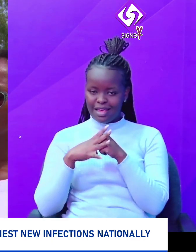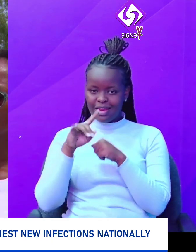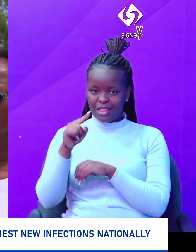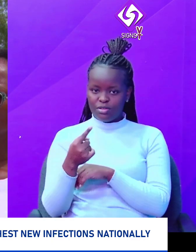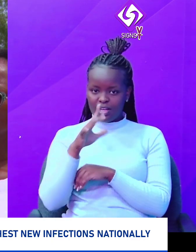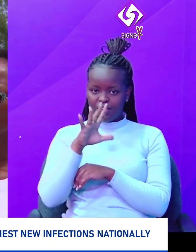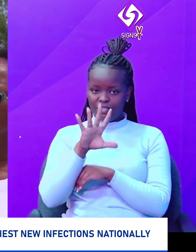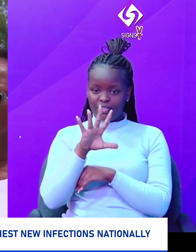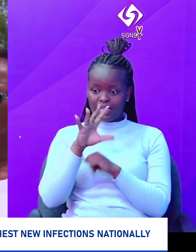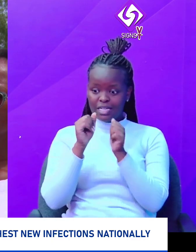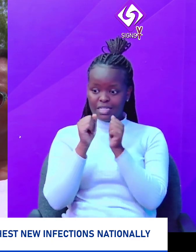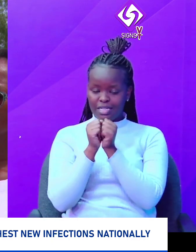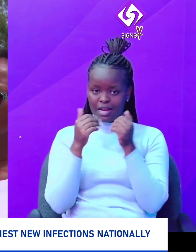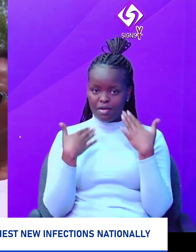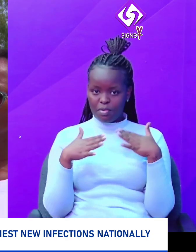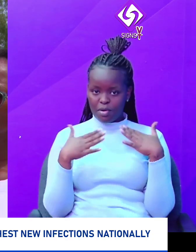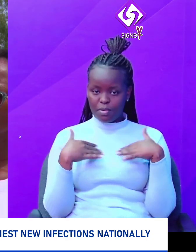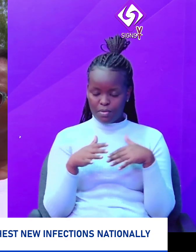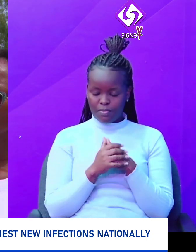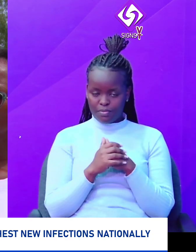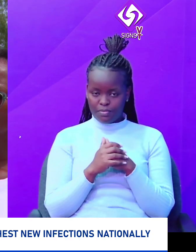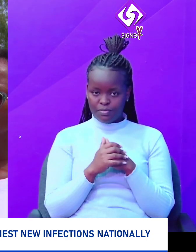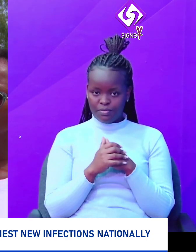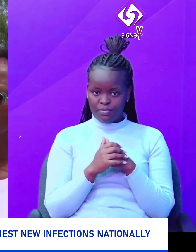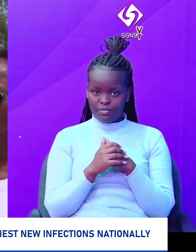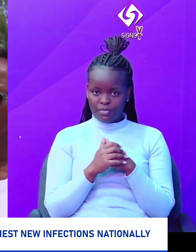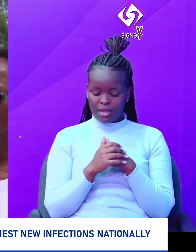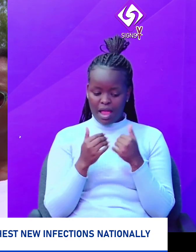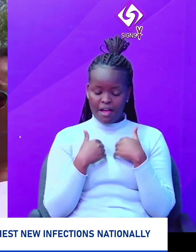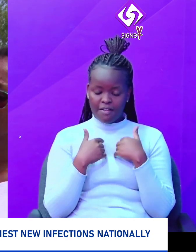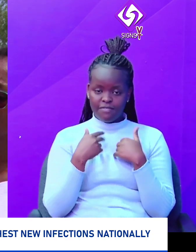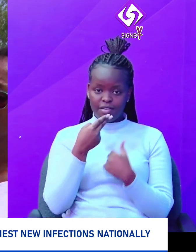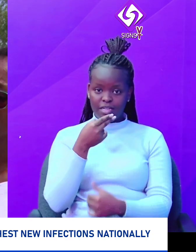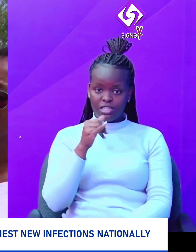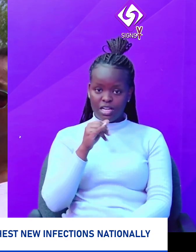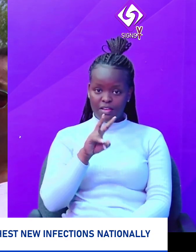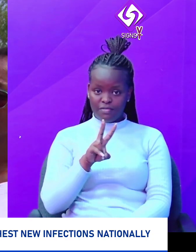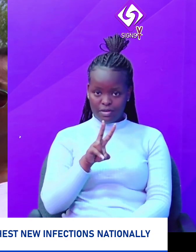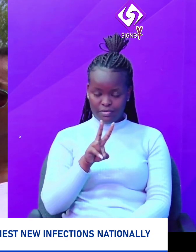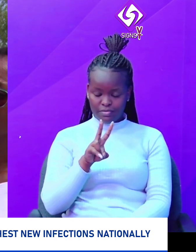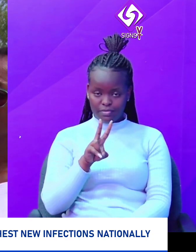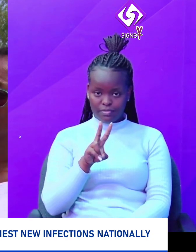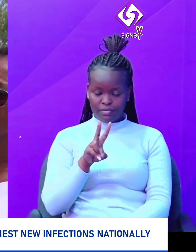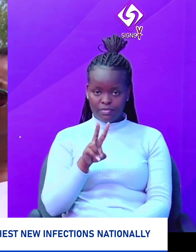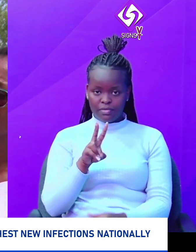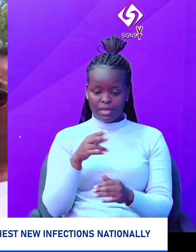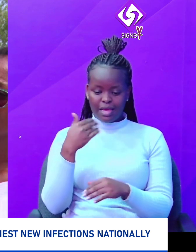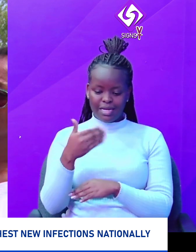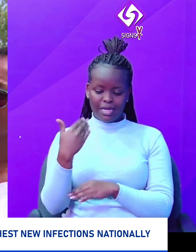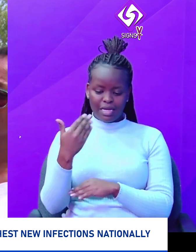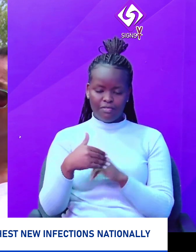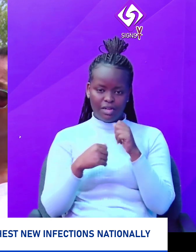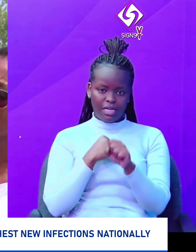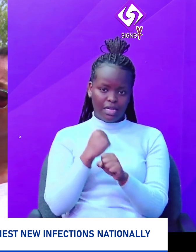99,510 people are infected with HIV, and annual infection